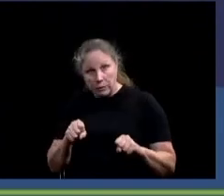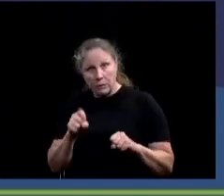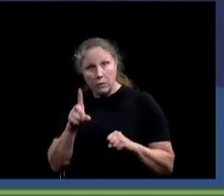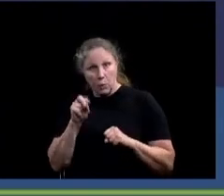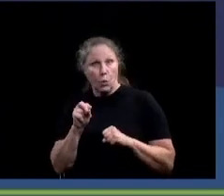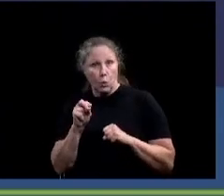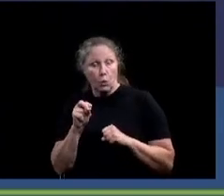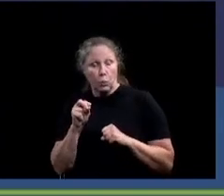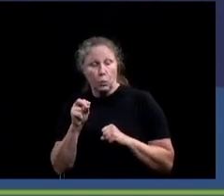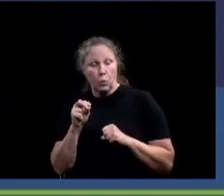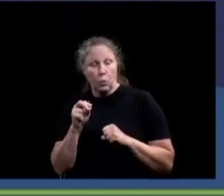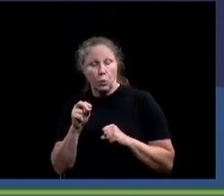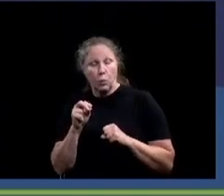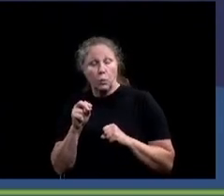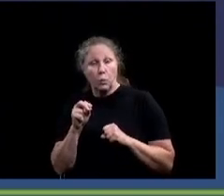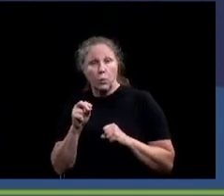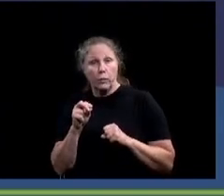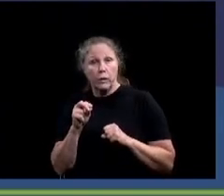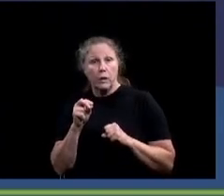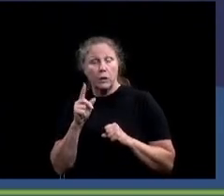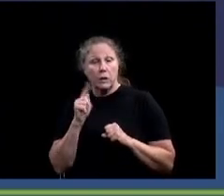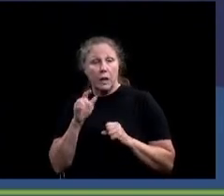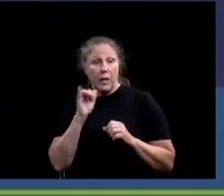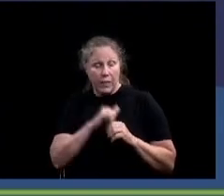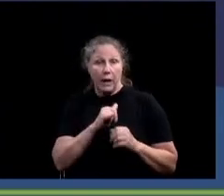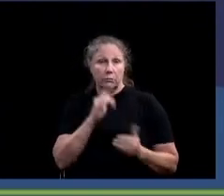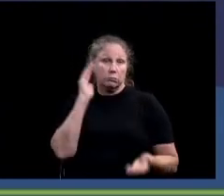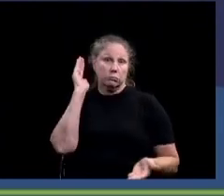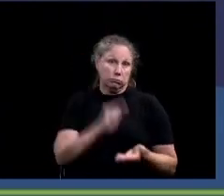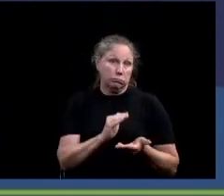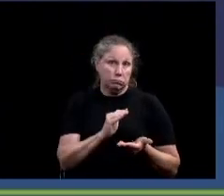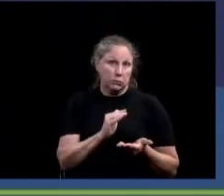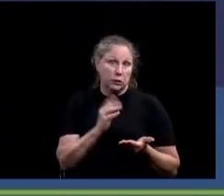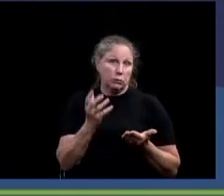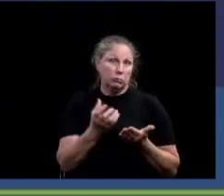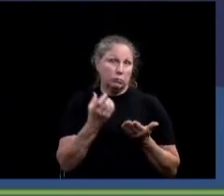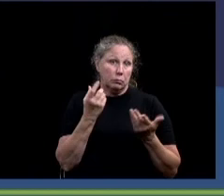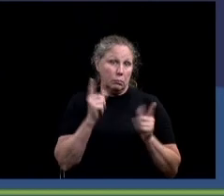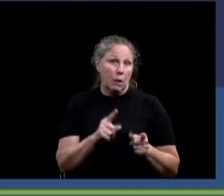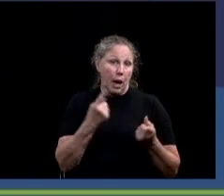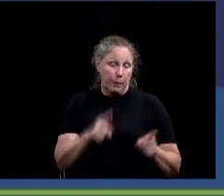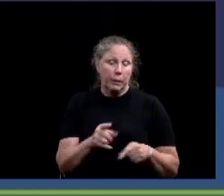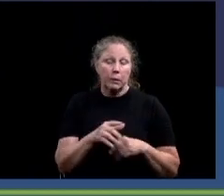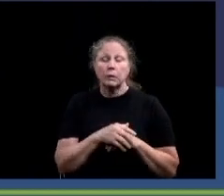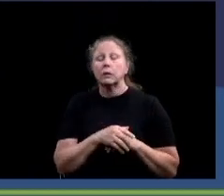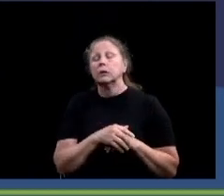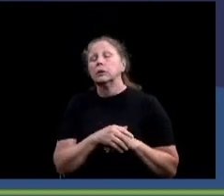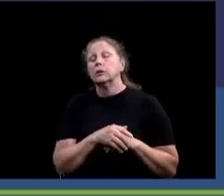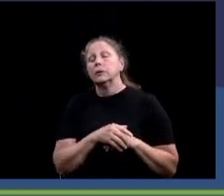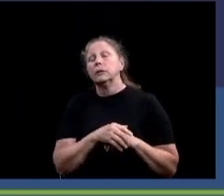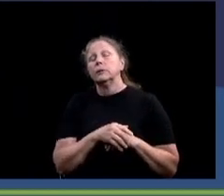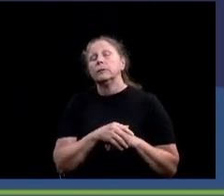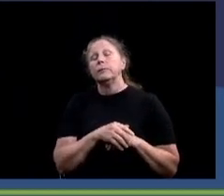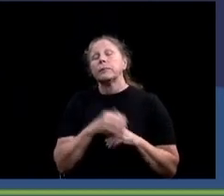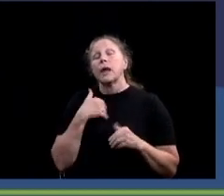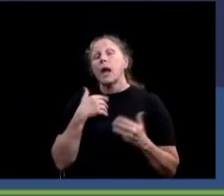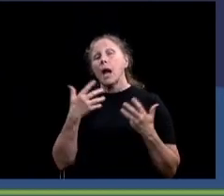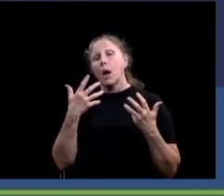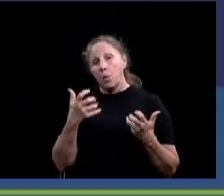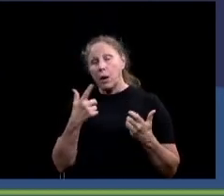that from happening. And so, you know, I want us to pat ourselves on the back, but I don't want us to kid